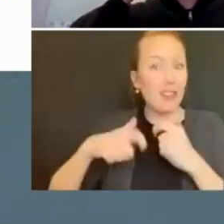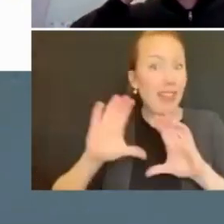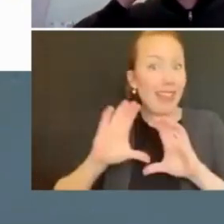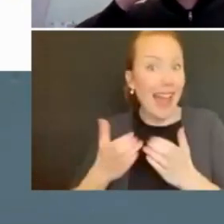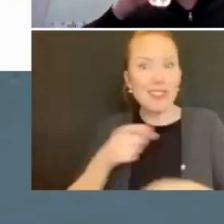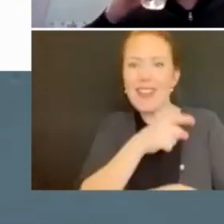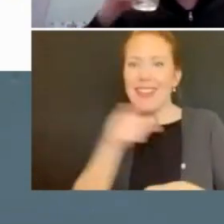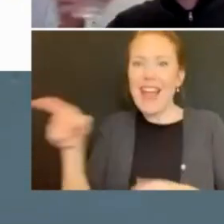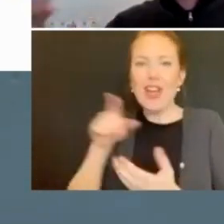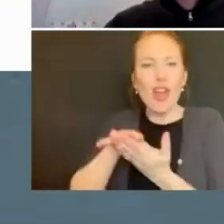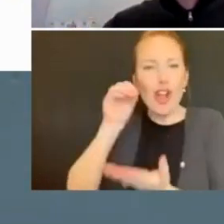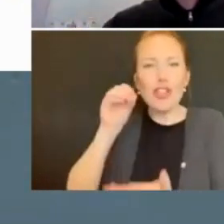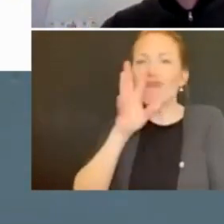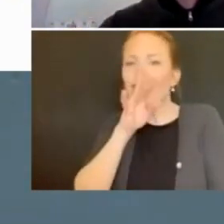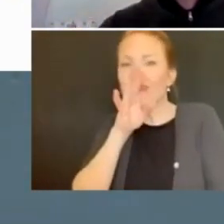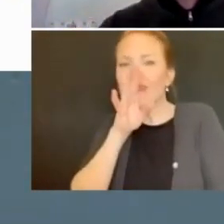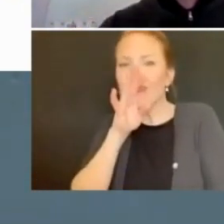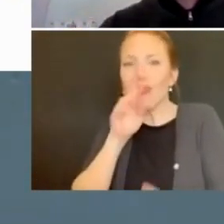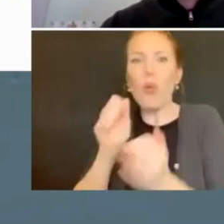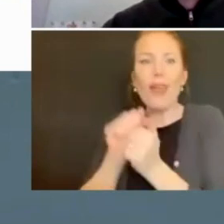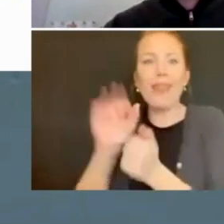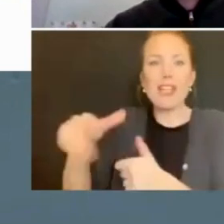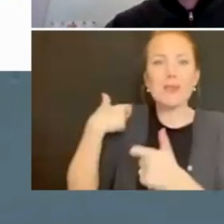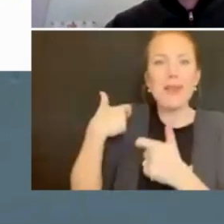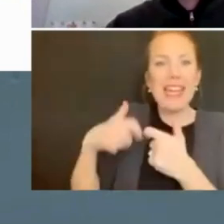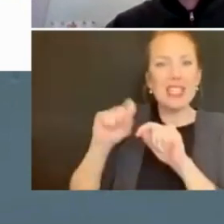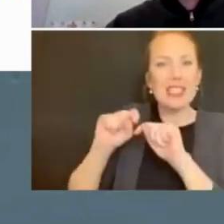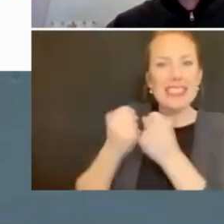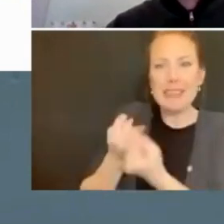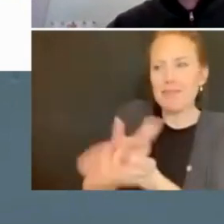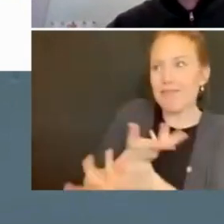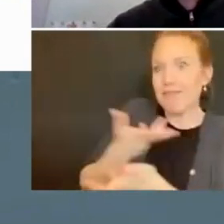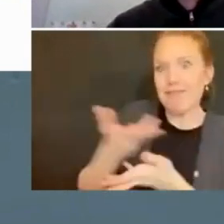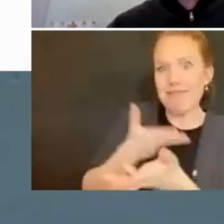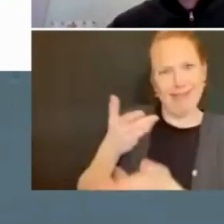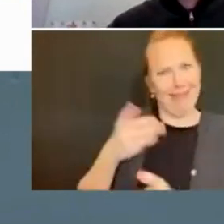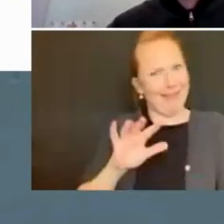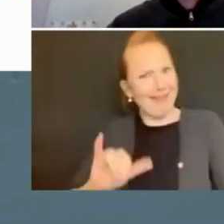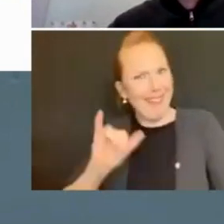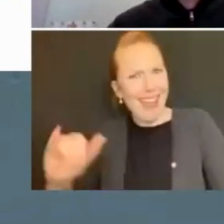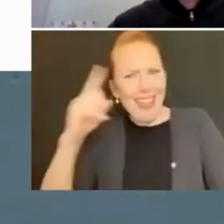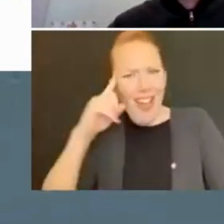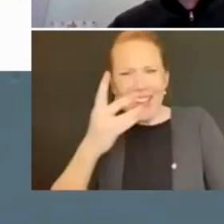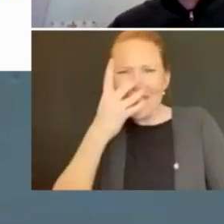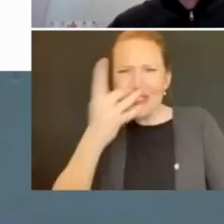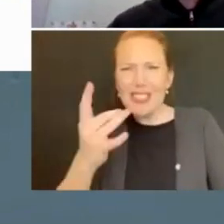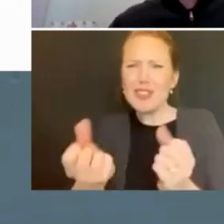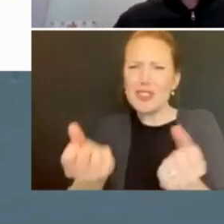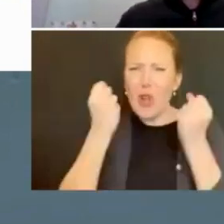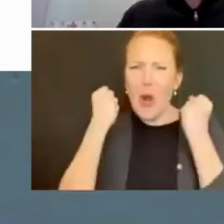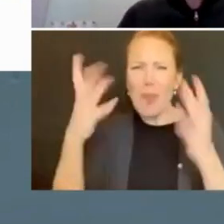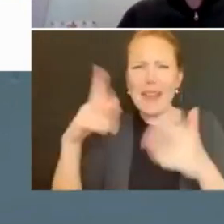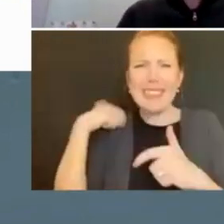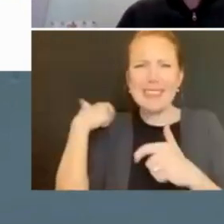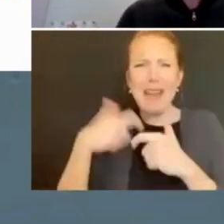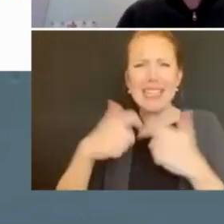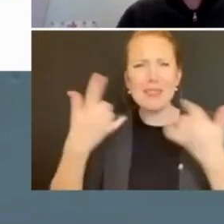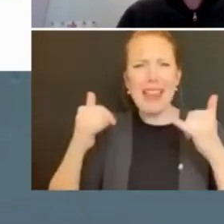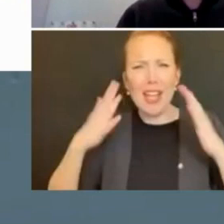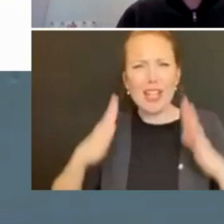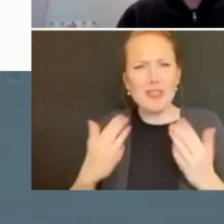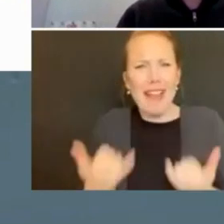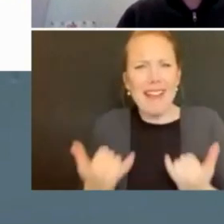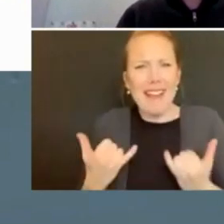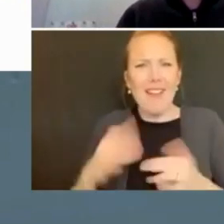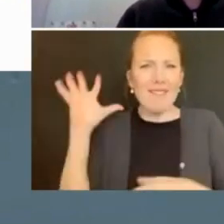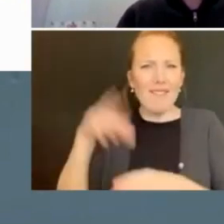learn to talk with their Spanish teammates, which I find really interesting because there's so many Latin players in baseball today. And so now they're